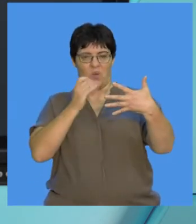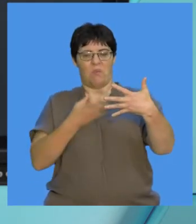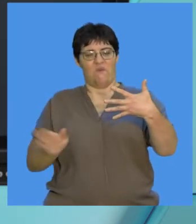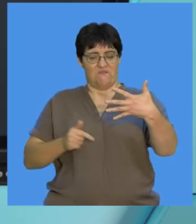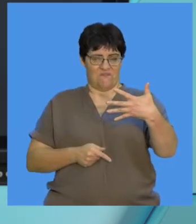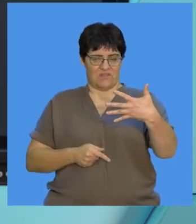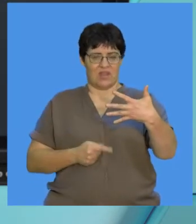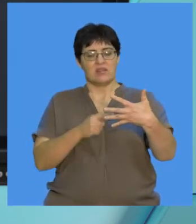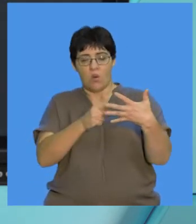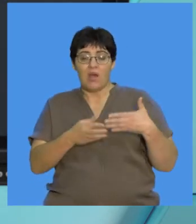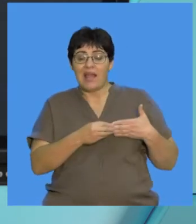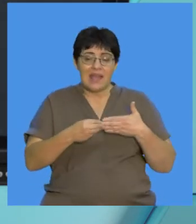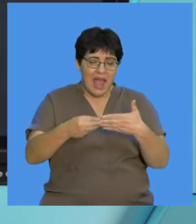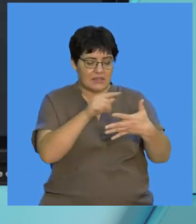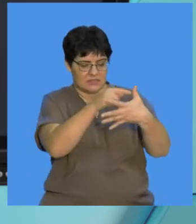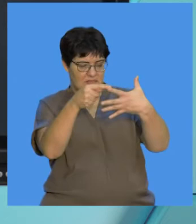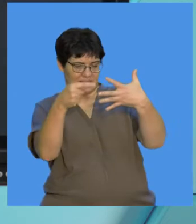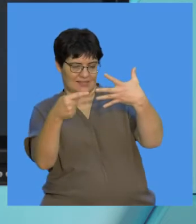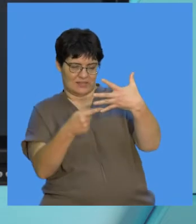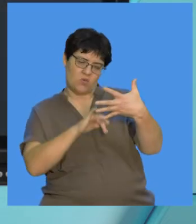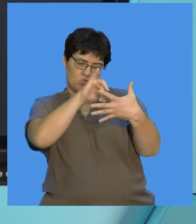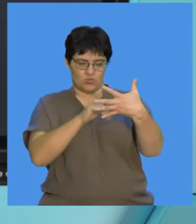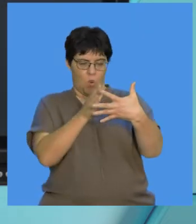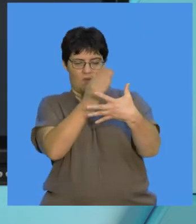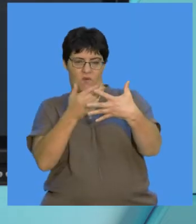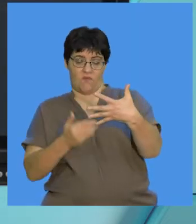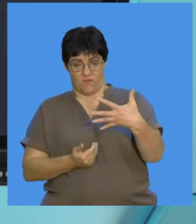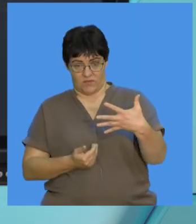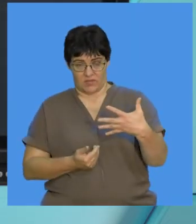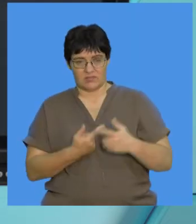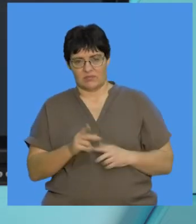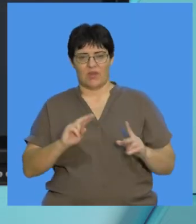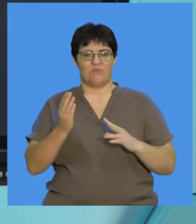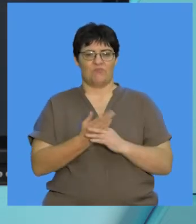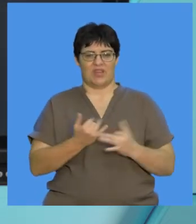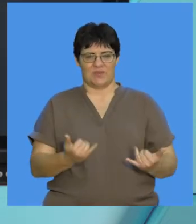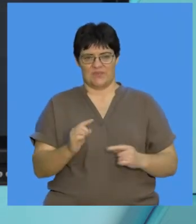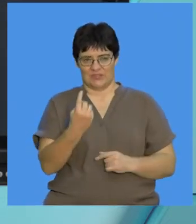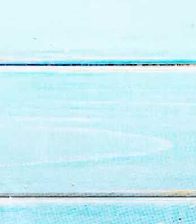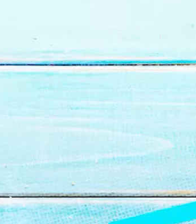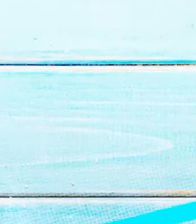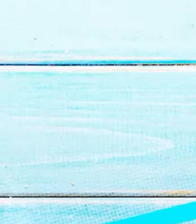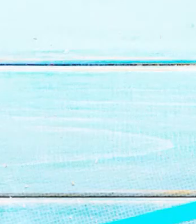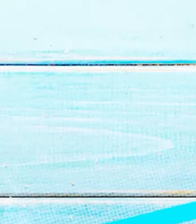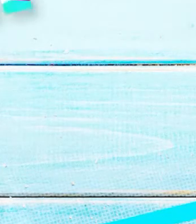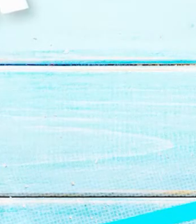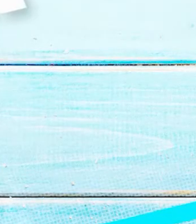in terms of eliminating from the 5 remaining possible options. Let's take a short break for now.